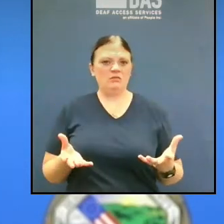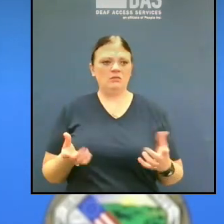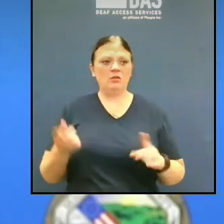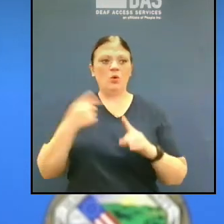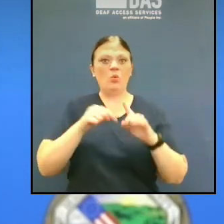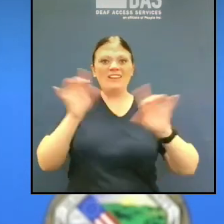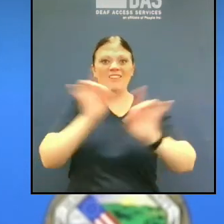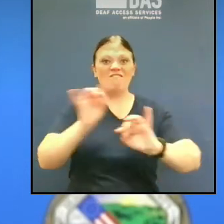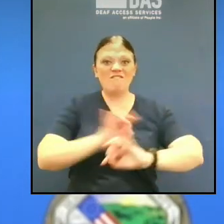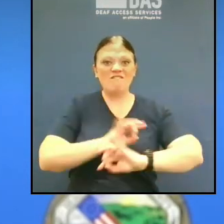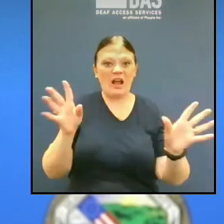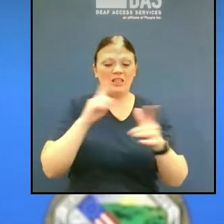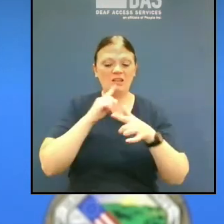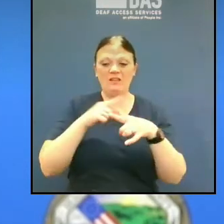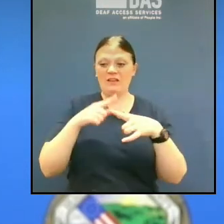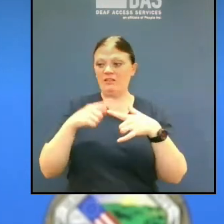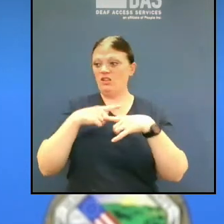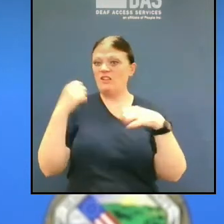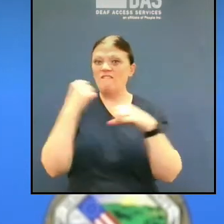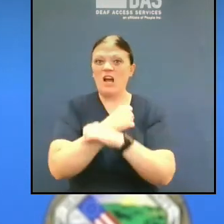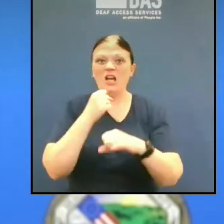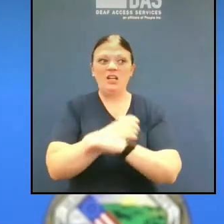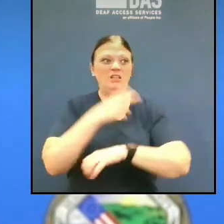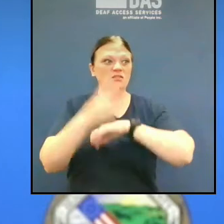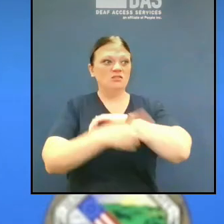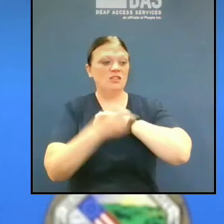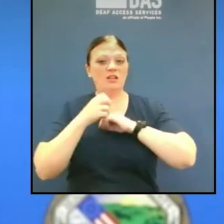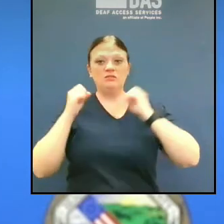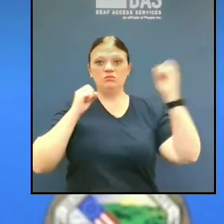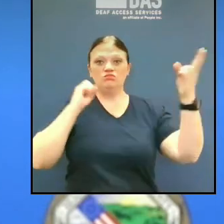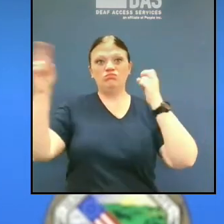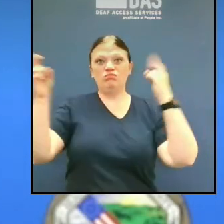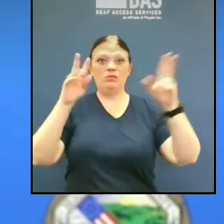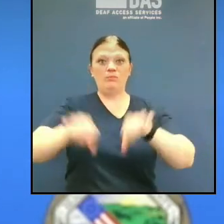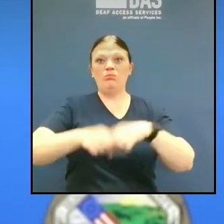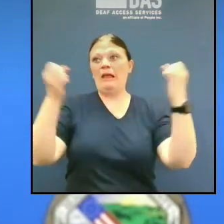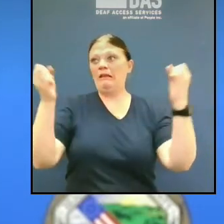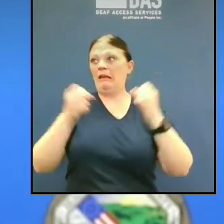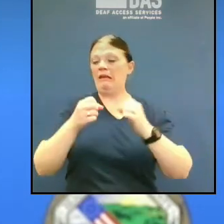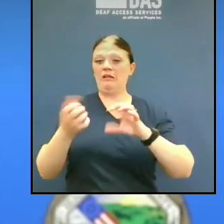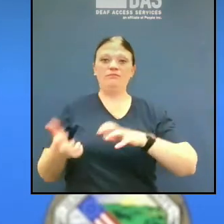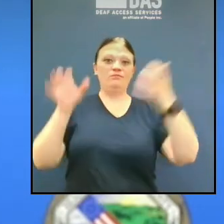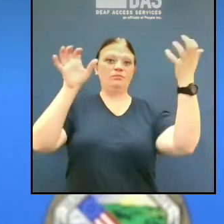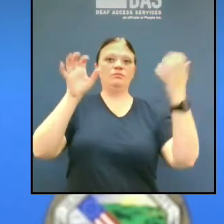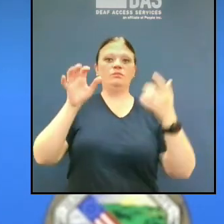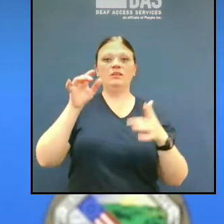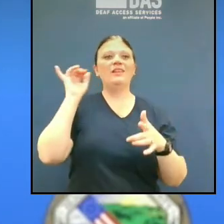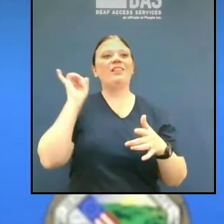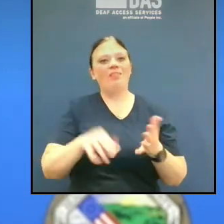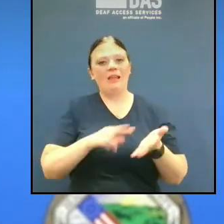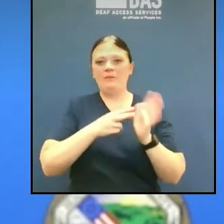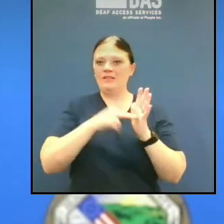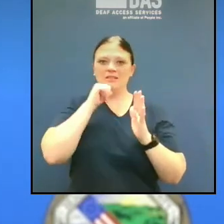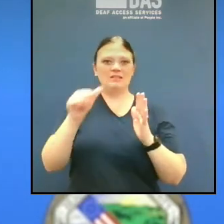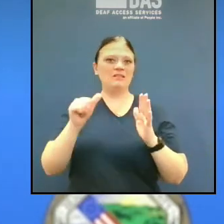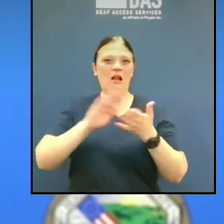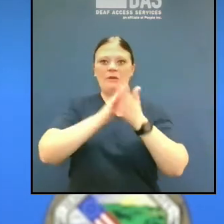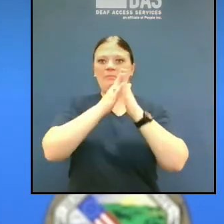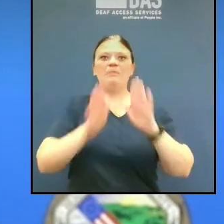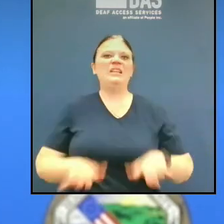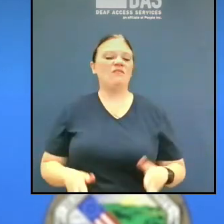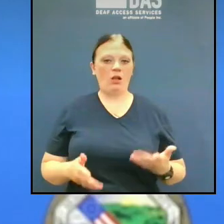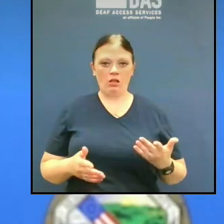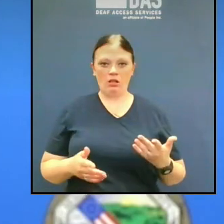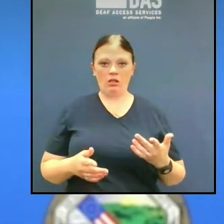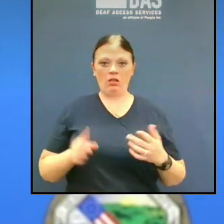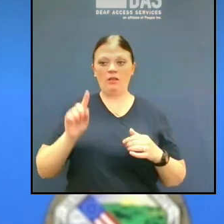violent actions and when there's fights and when there's looting and other types of violence that it's no longer a peaceful protest. The First